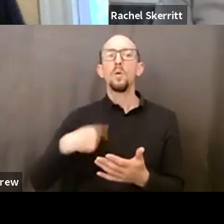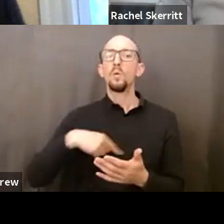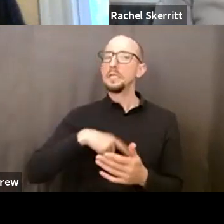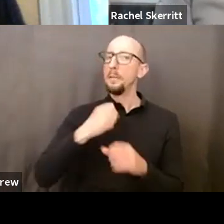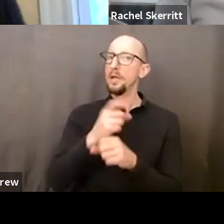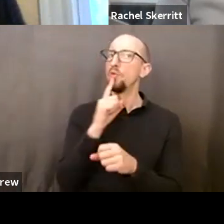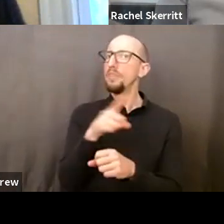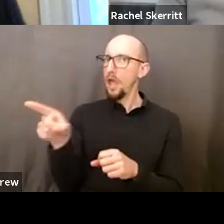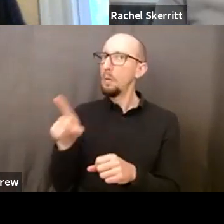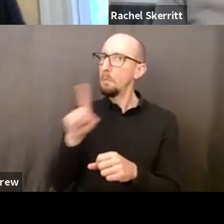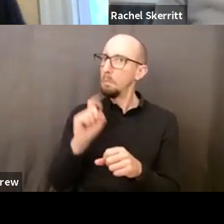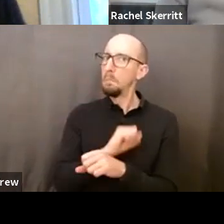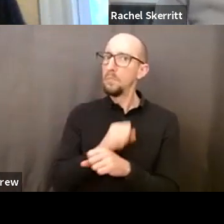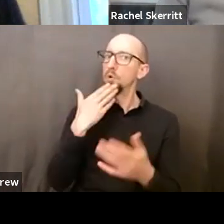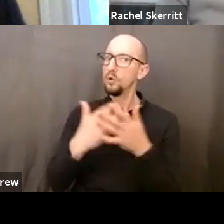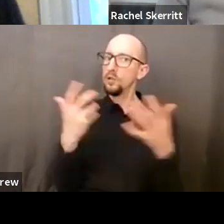and then finding a way